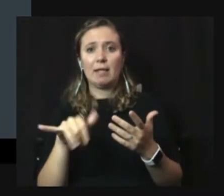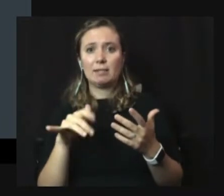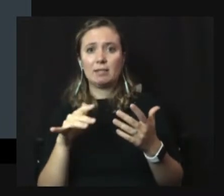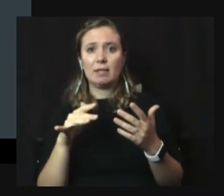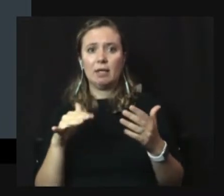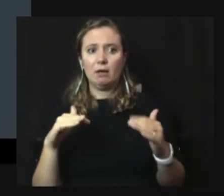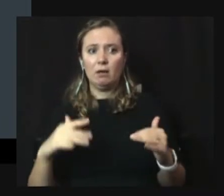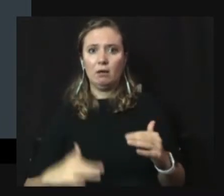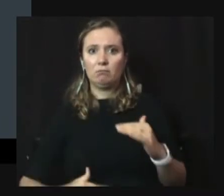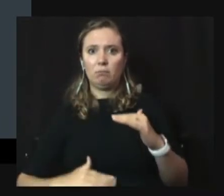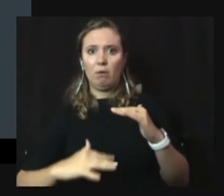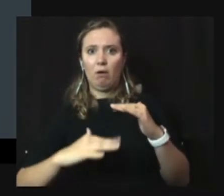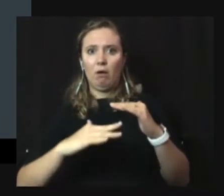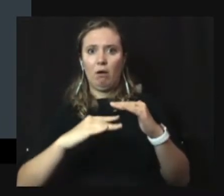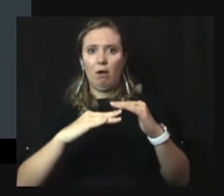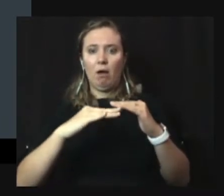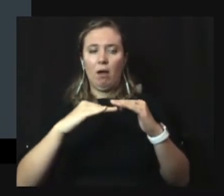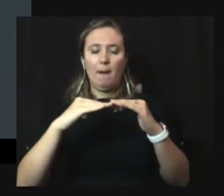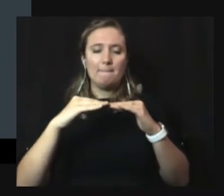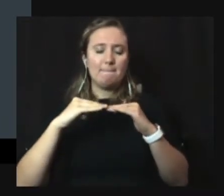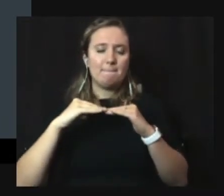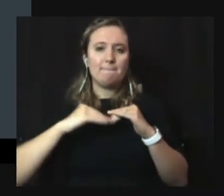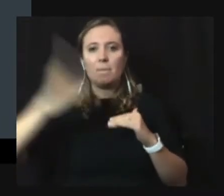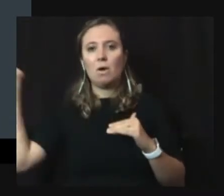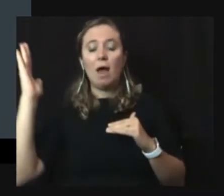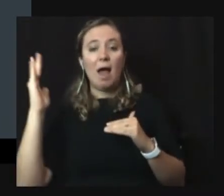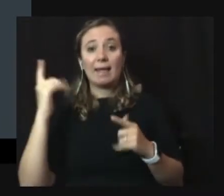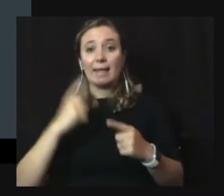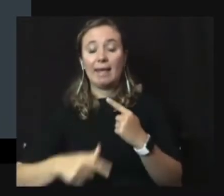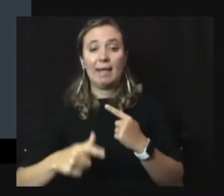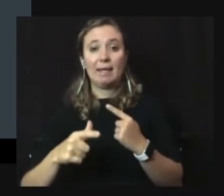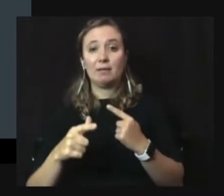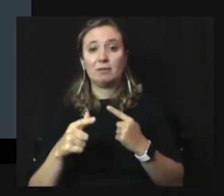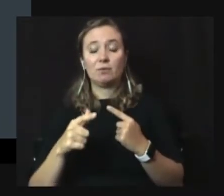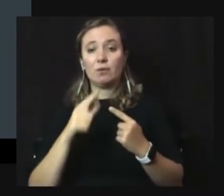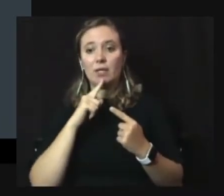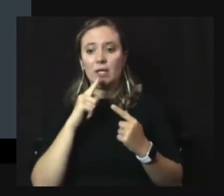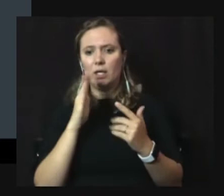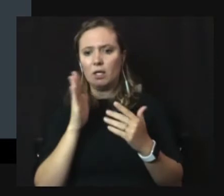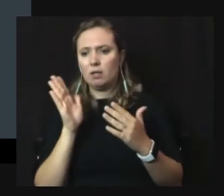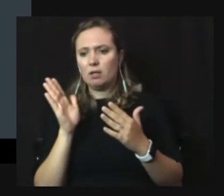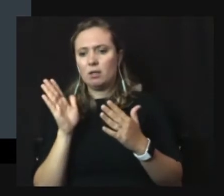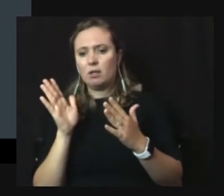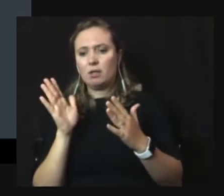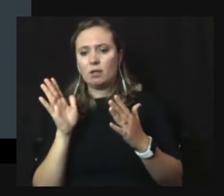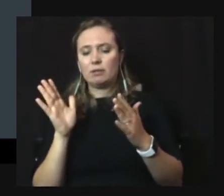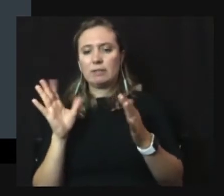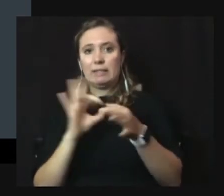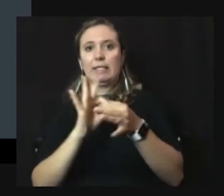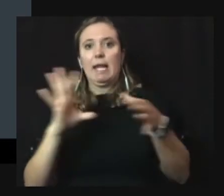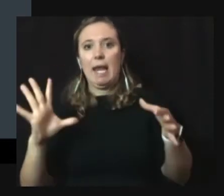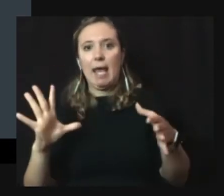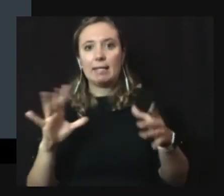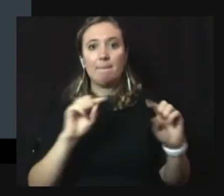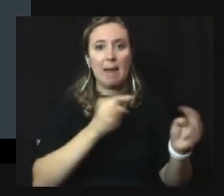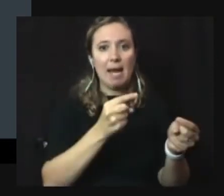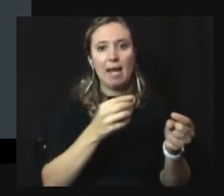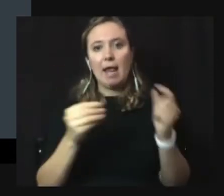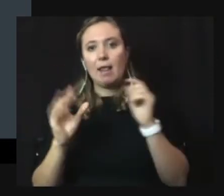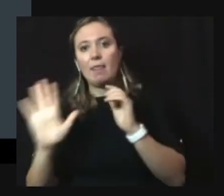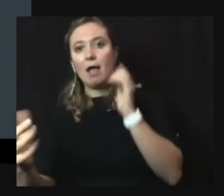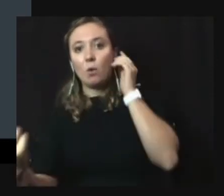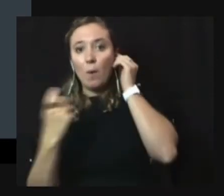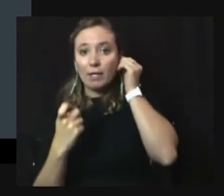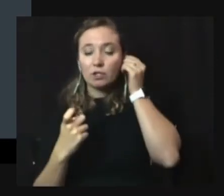I can't tell the difference between that request and the pain that I'm feeling. And then finally, fatigue is a